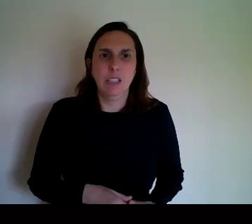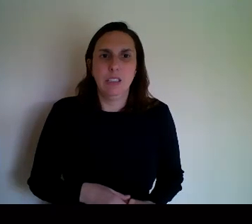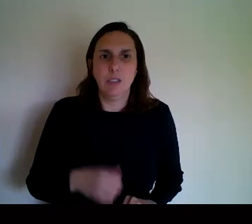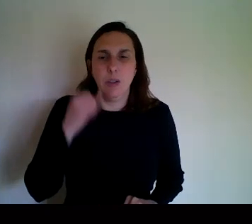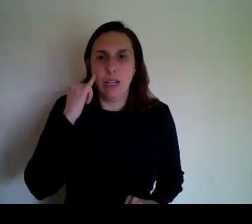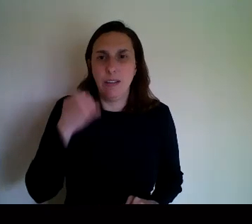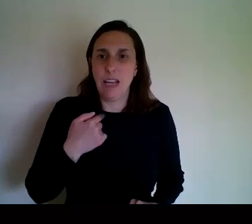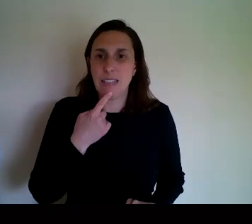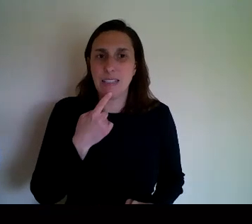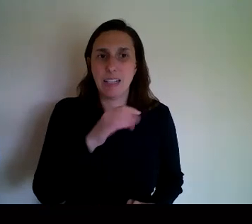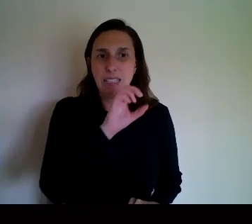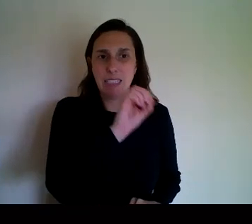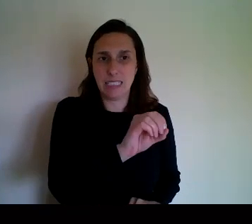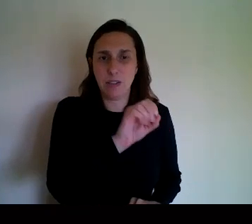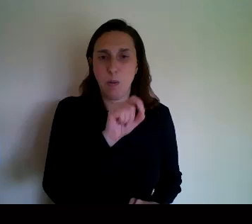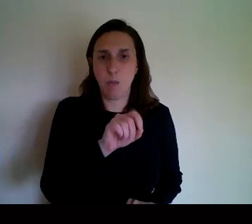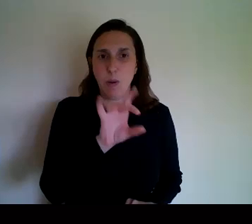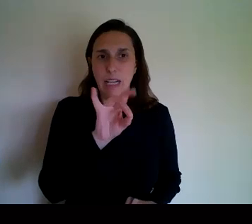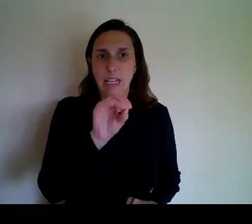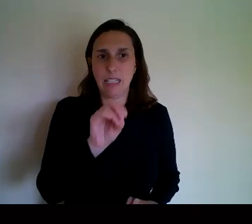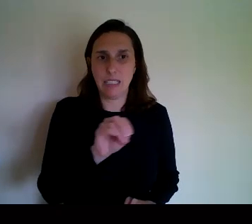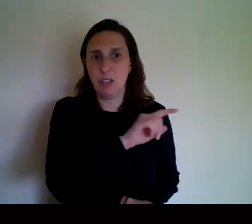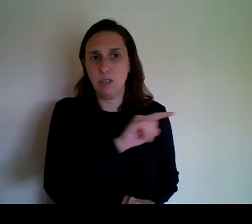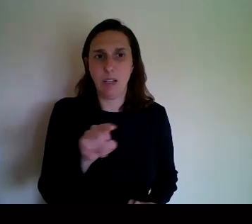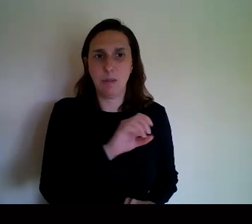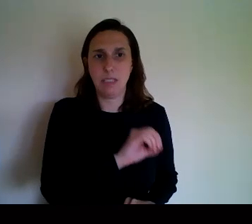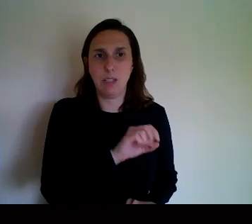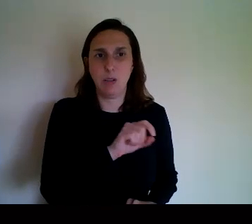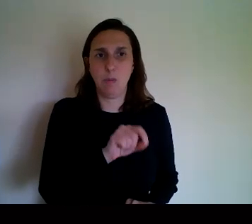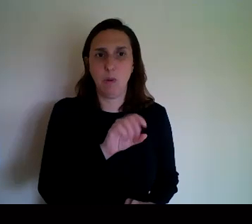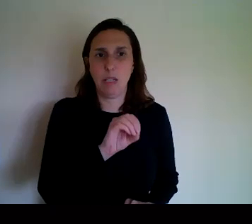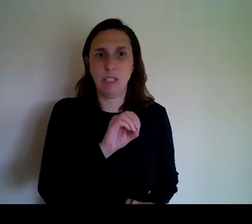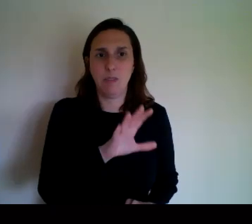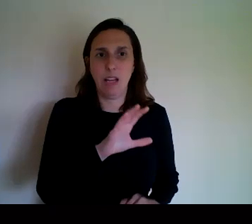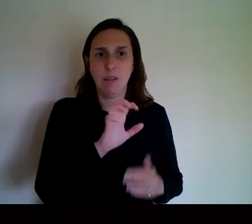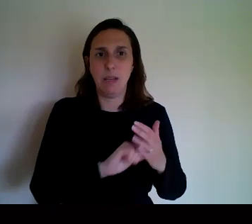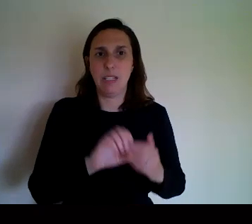0.80 divided by 0.05 minus